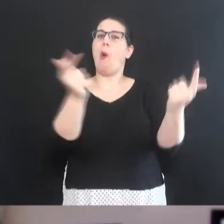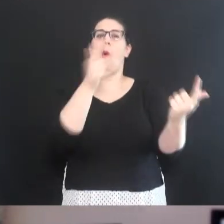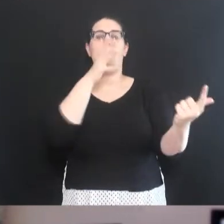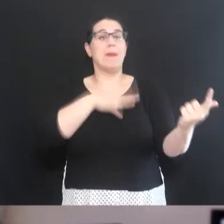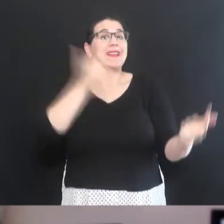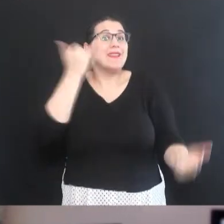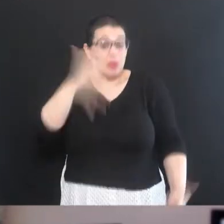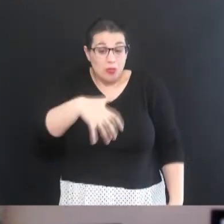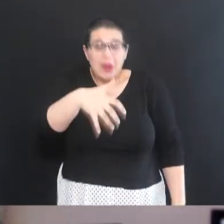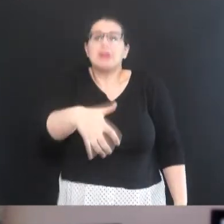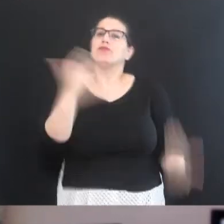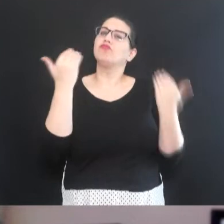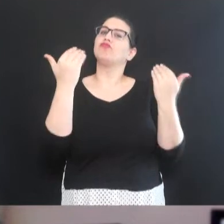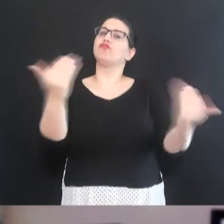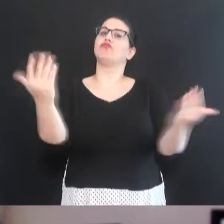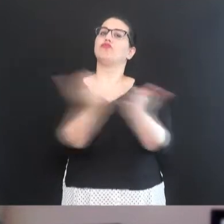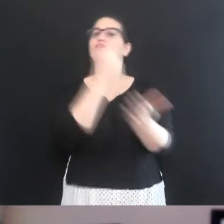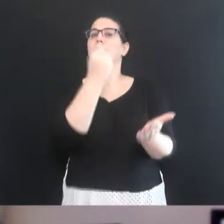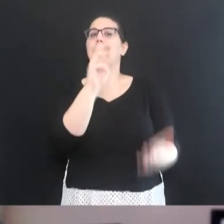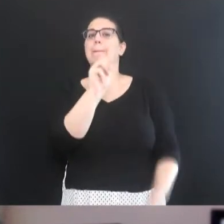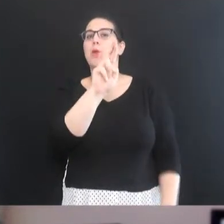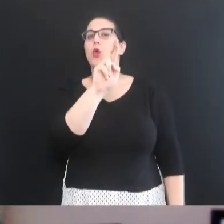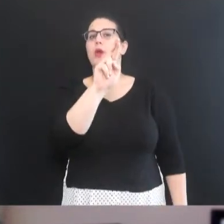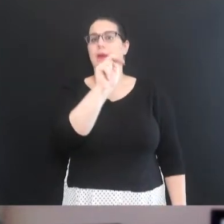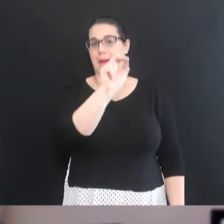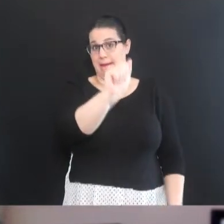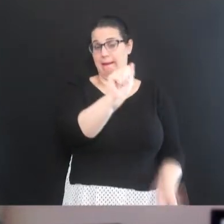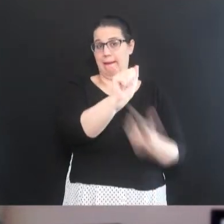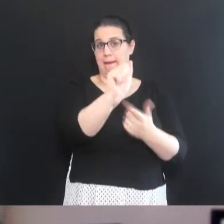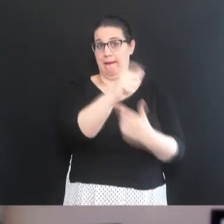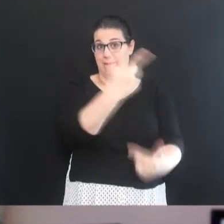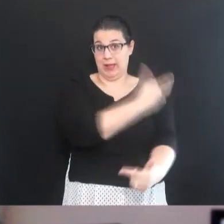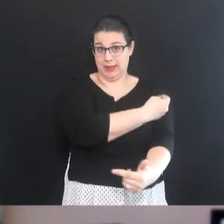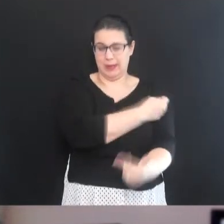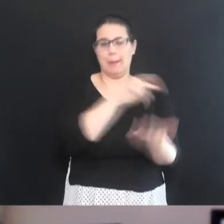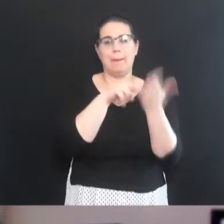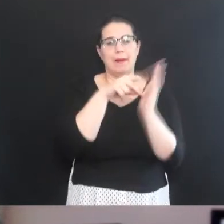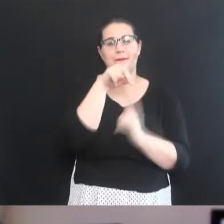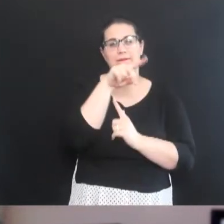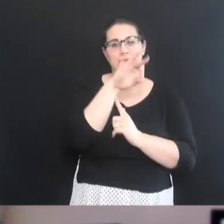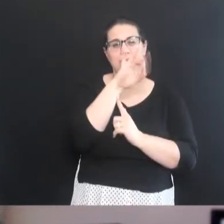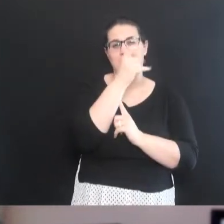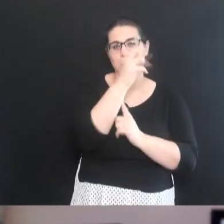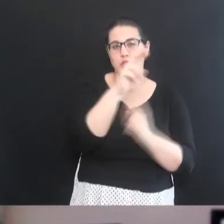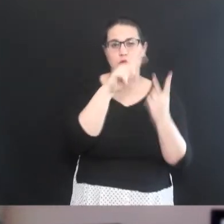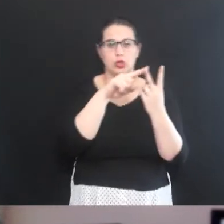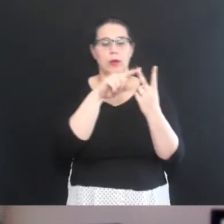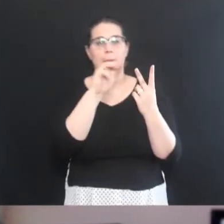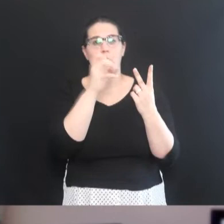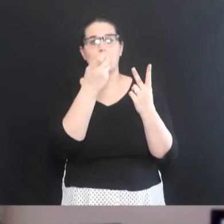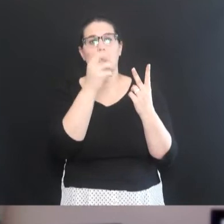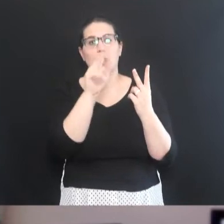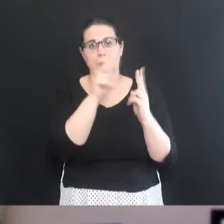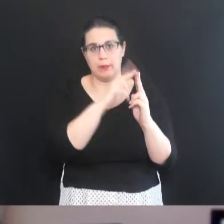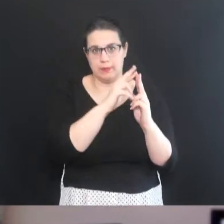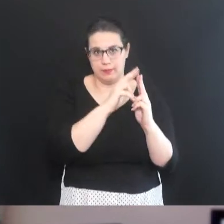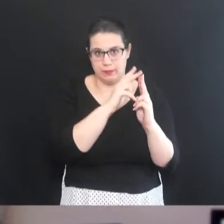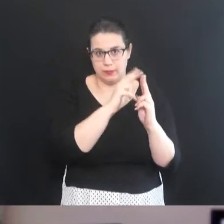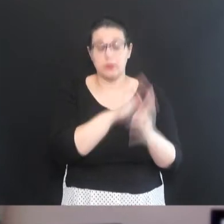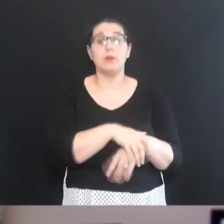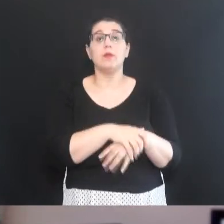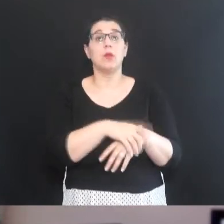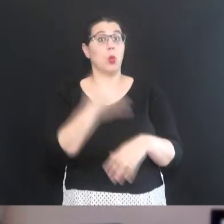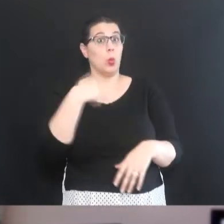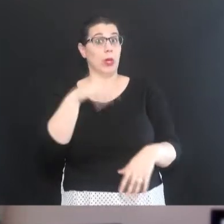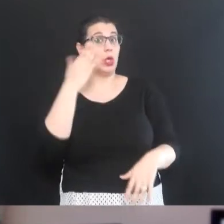mRNA vaccination, which is Pfizer or Moderna. And we know that the rate of miscarriages or other problems with pregnancy